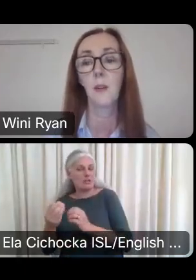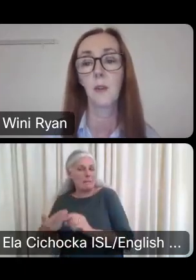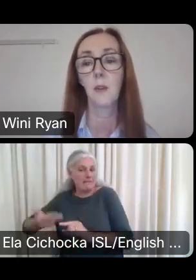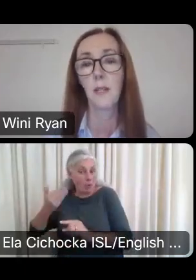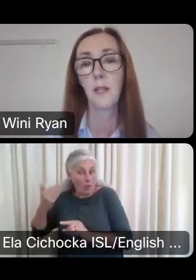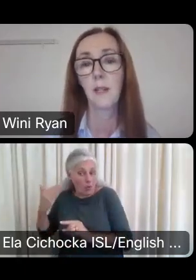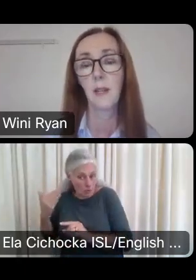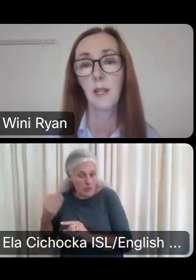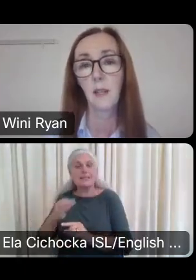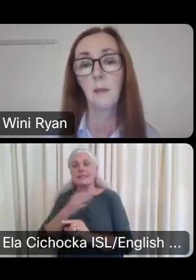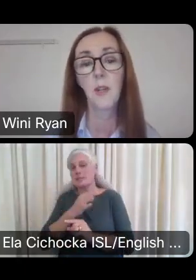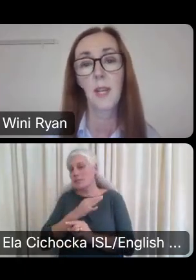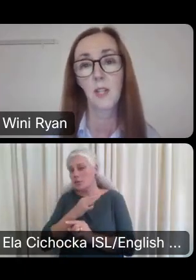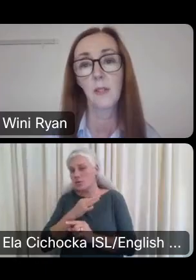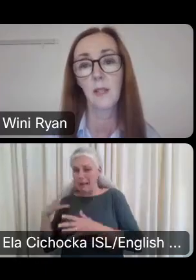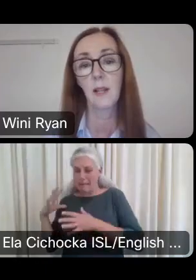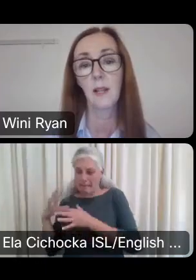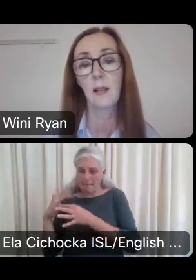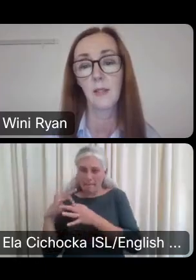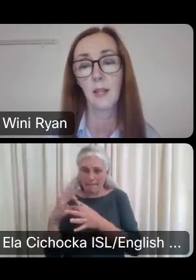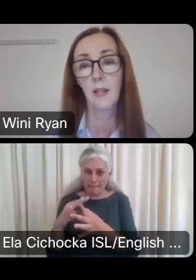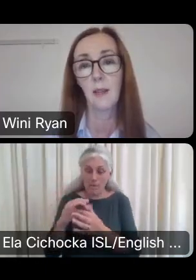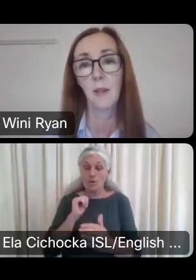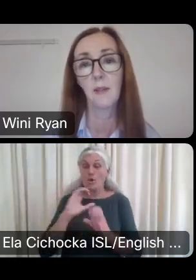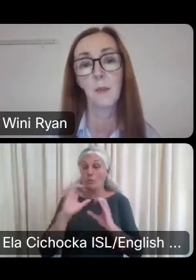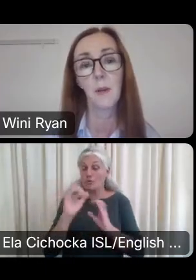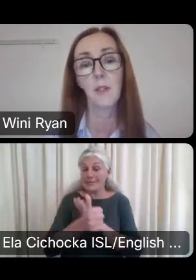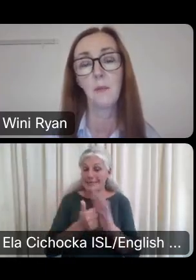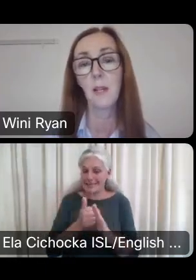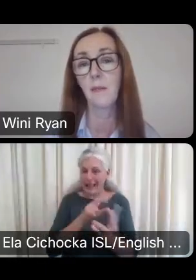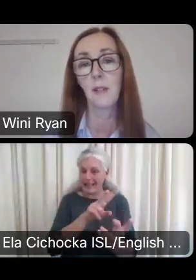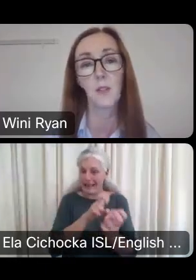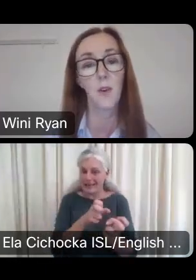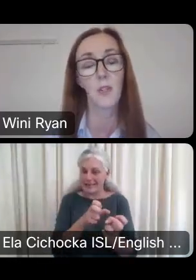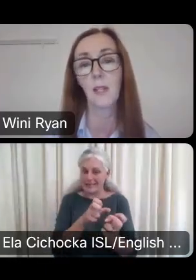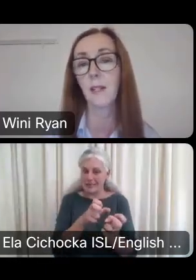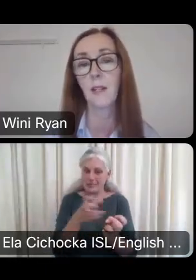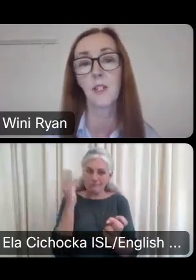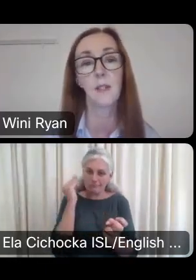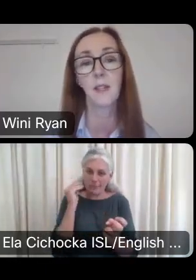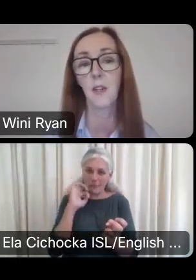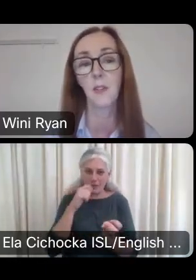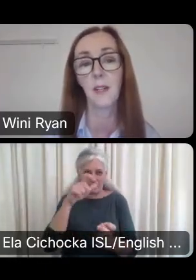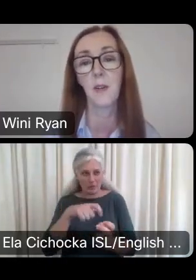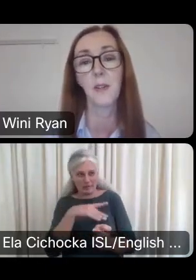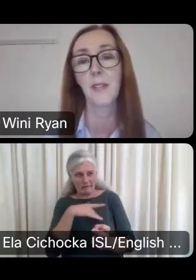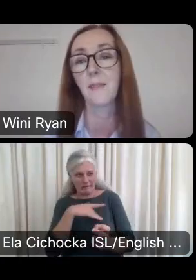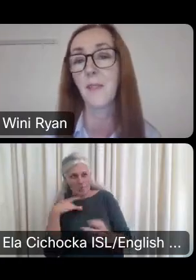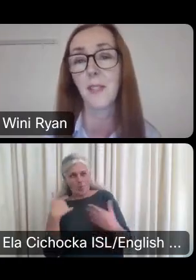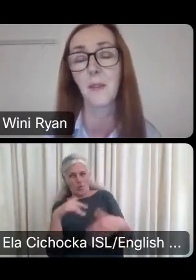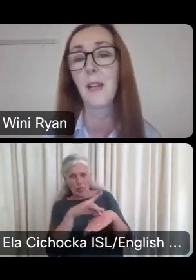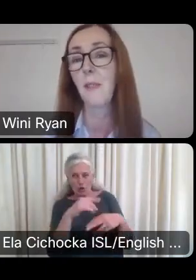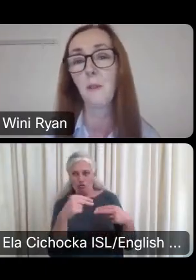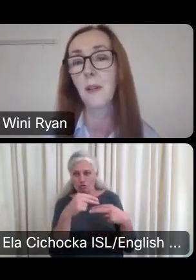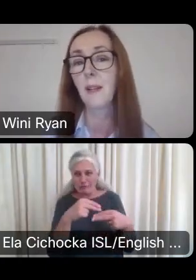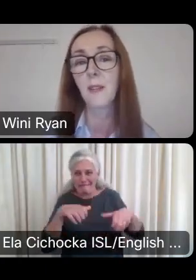really good communication skill in listening, because the person really feels, gosh, that clinician, that doctor, that nurse, that